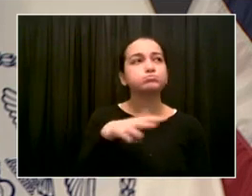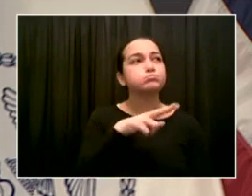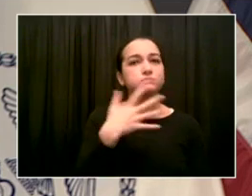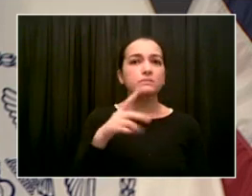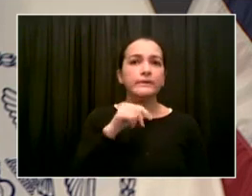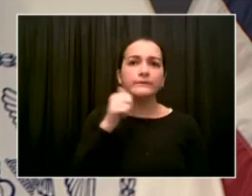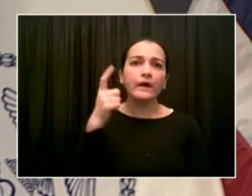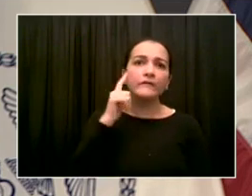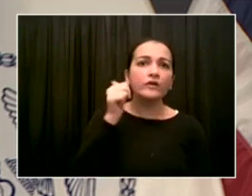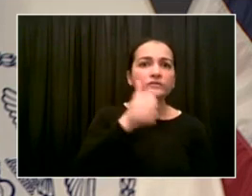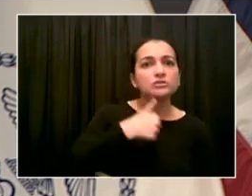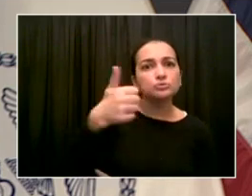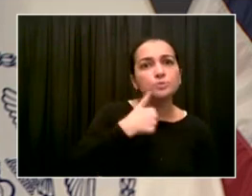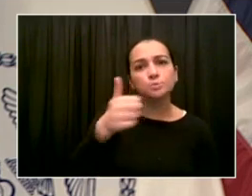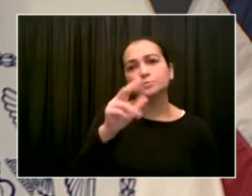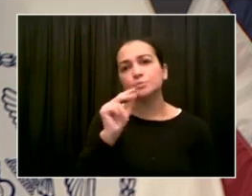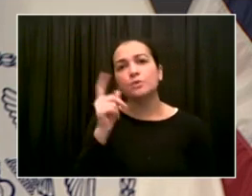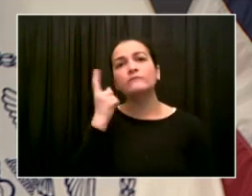Emma.